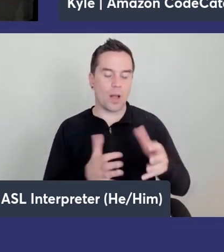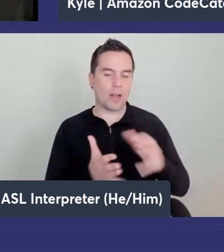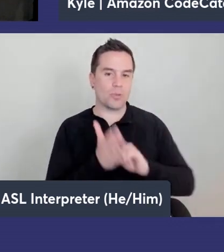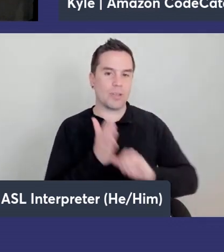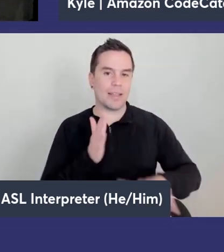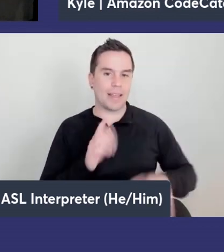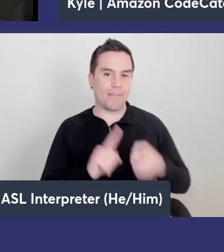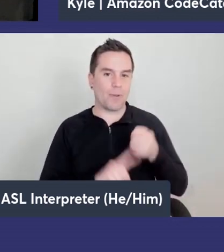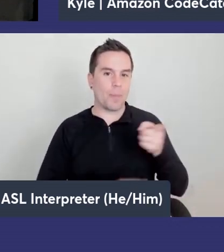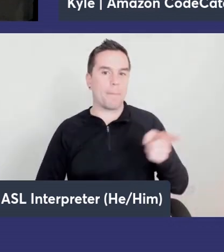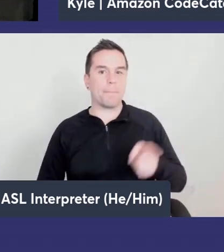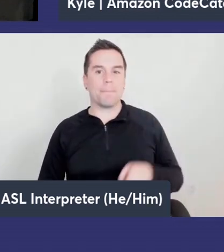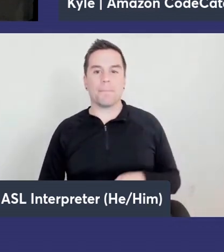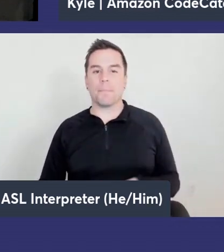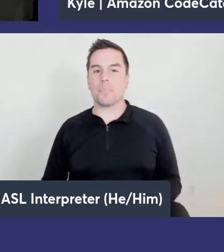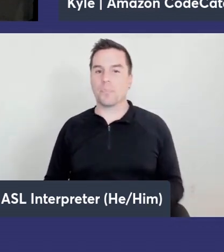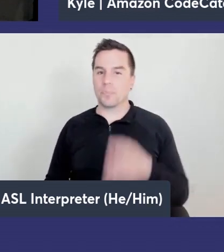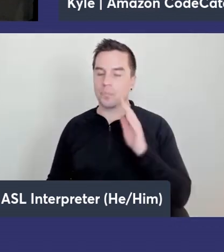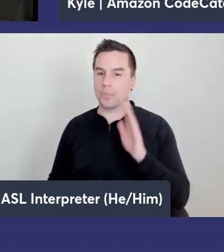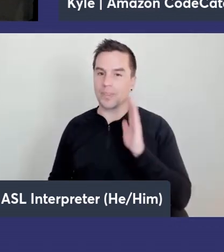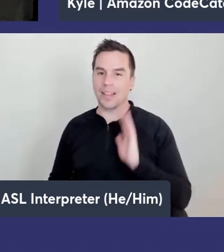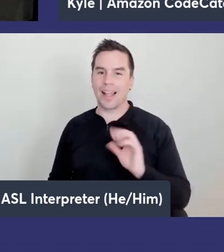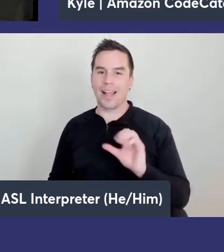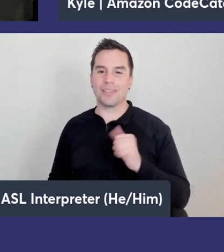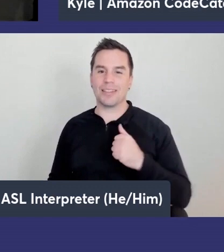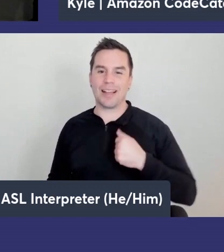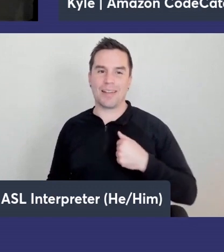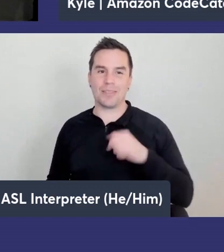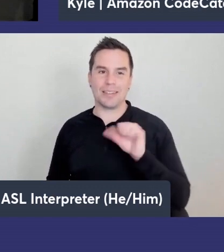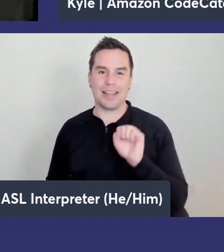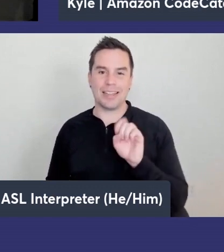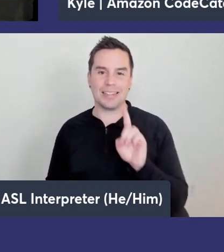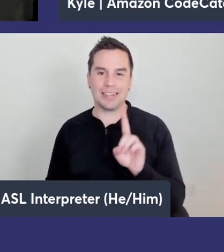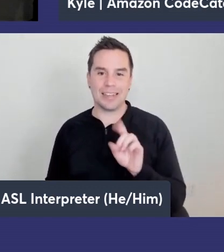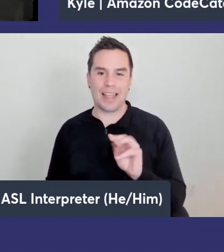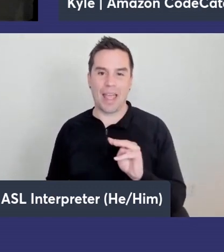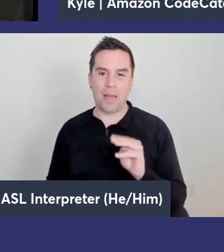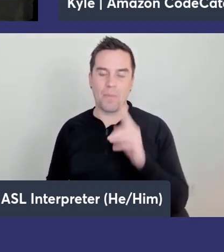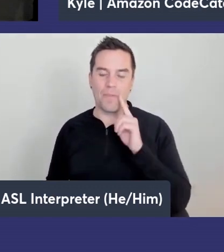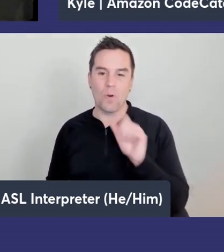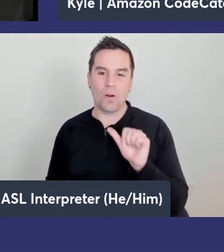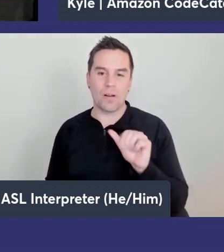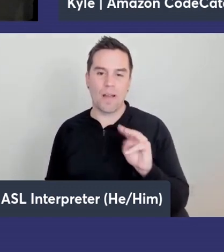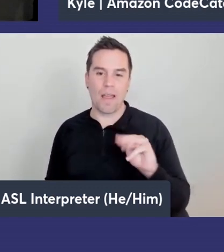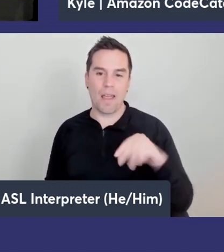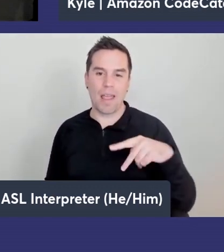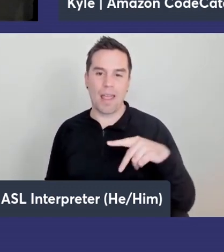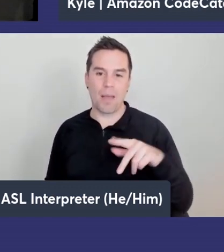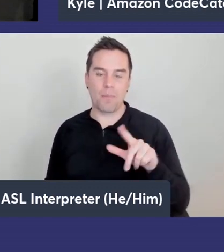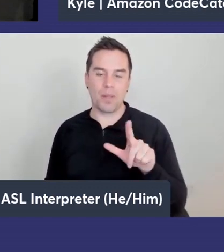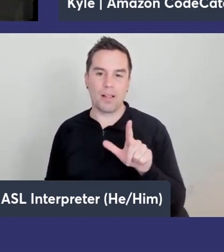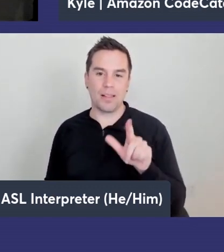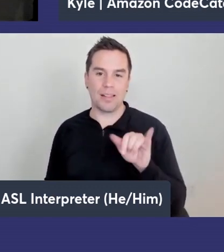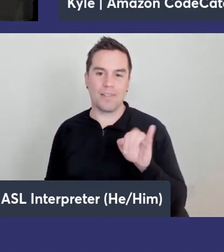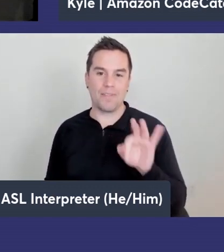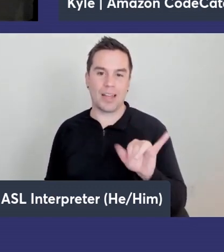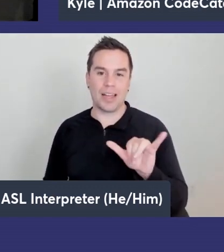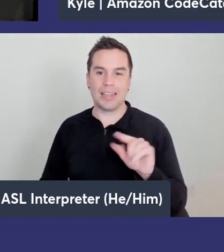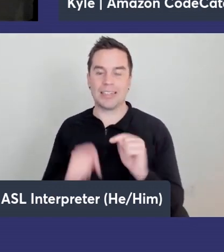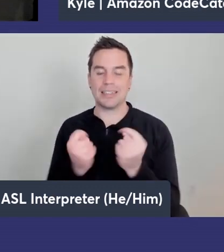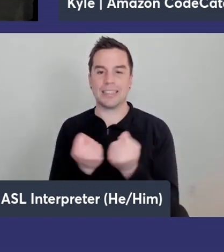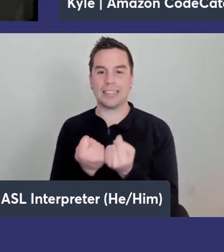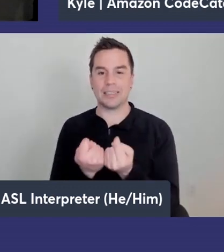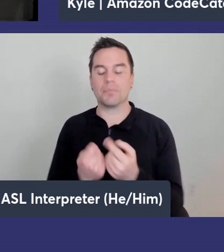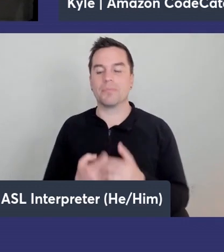Once upon a time, I was an SDM over on the Amplify team. Oh, so, sweet. I love Amplify. That's one of my favorite.